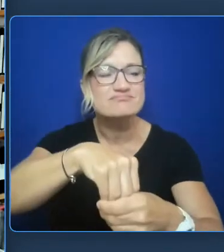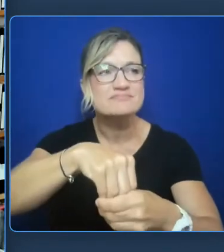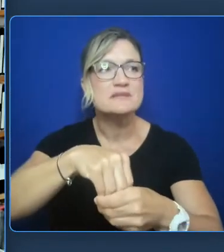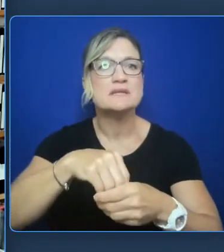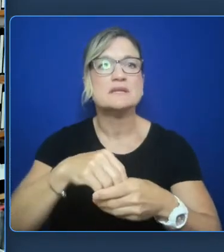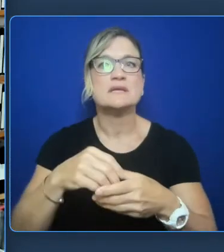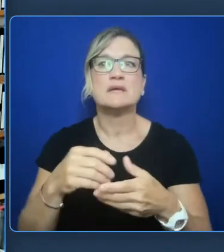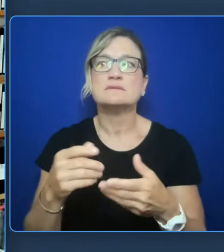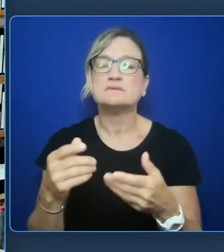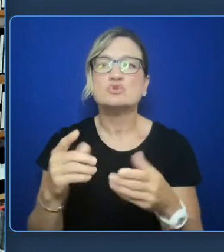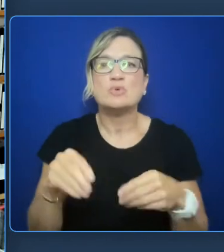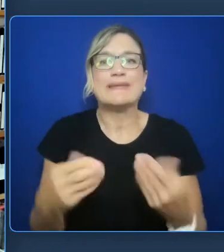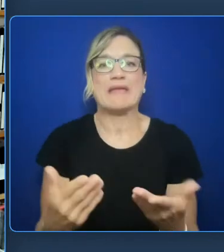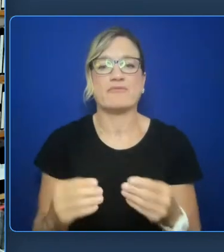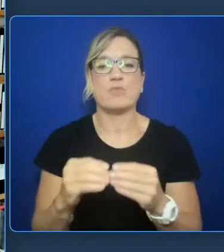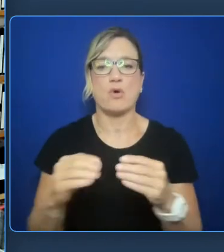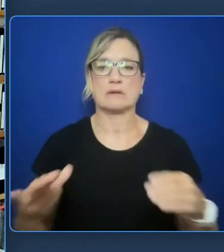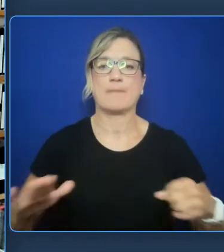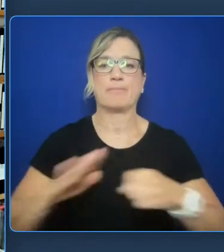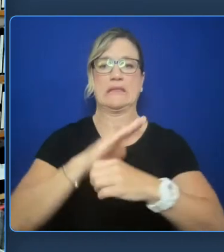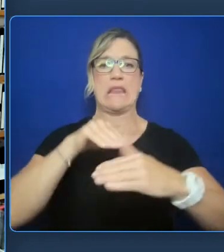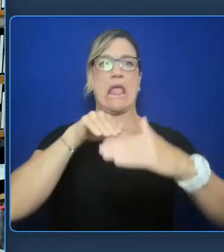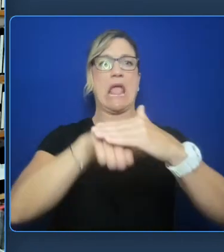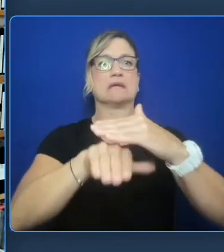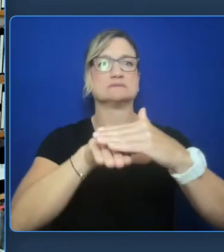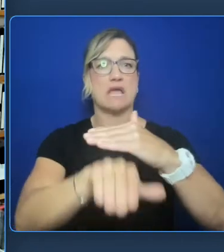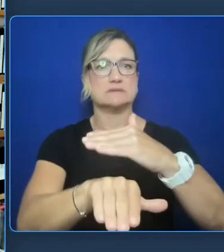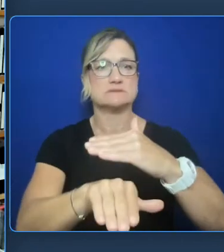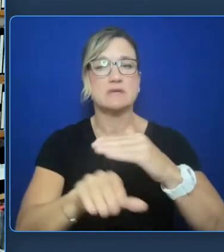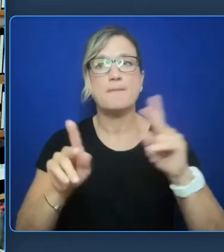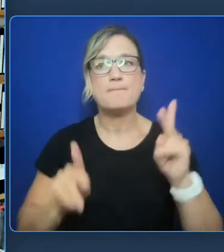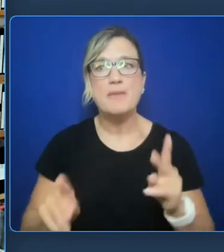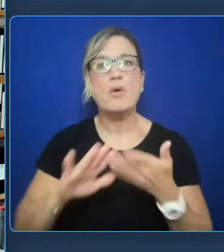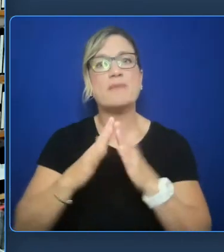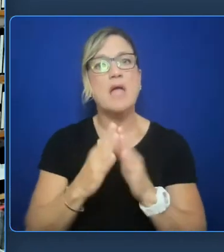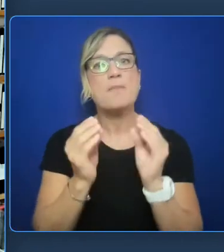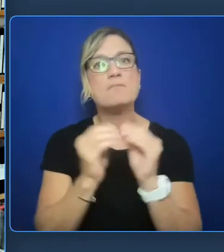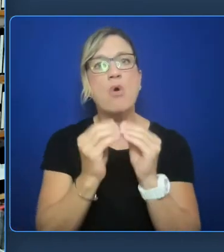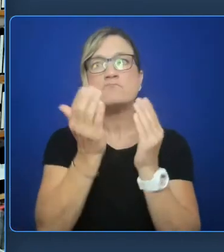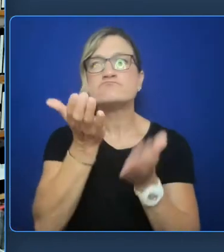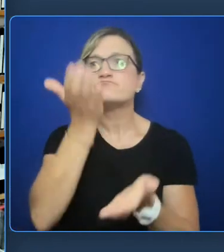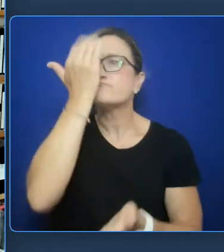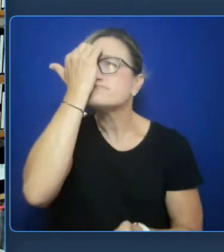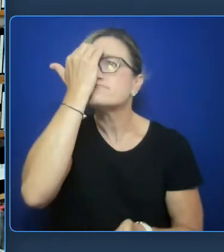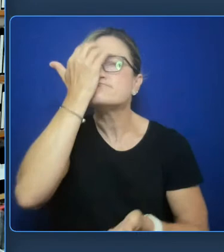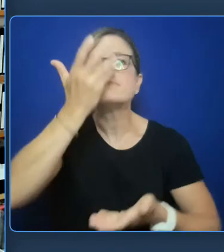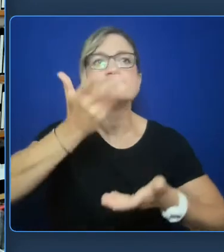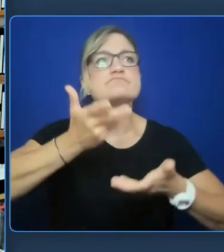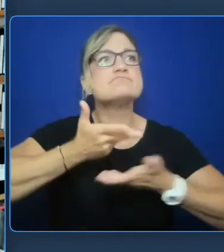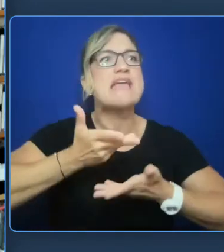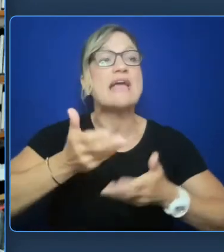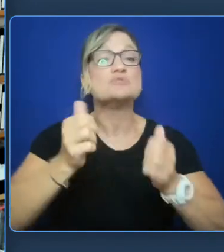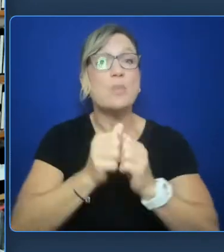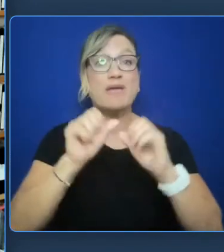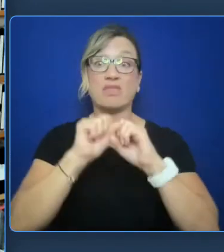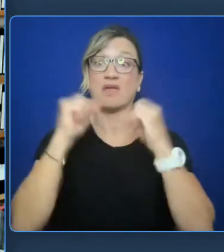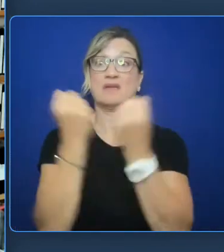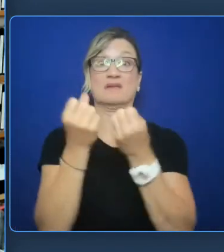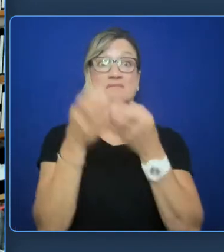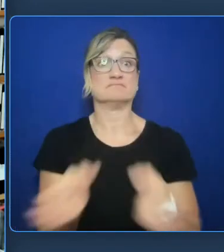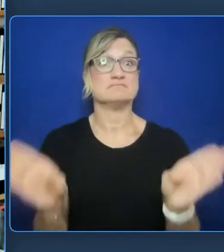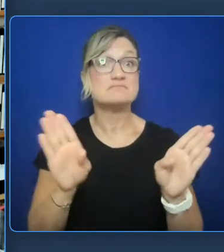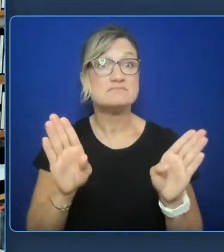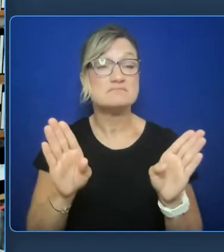It helps gives more complete access to culture, and people become more informed, more engaged with society. Perhaps they become